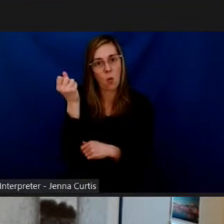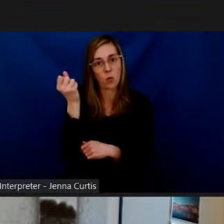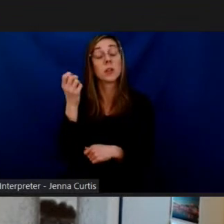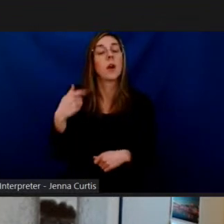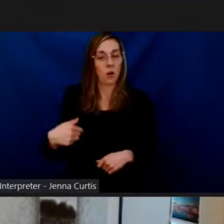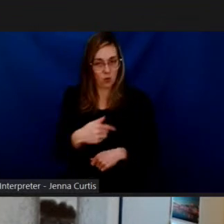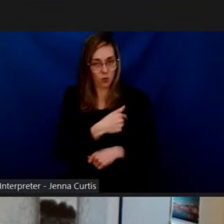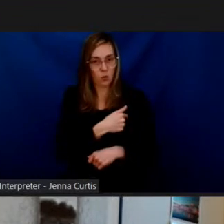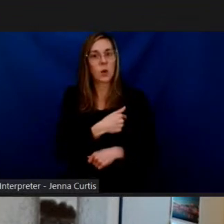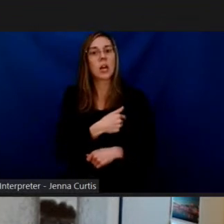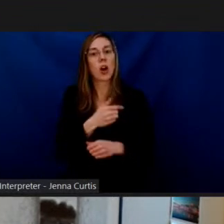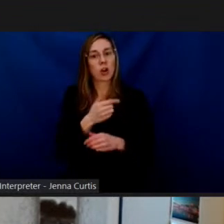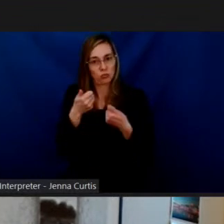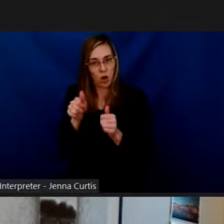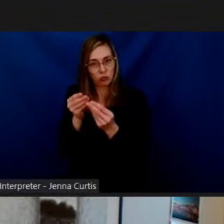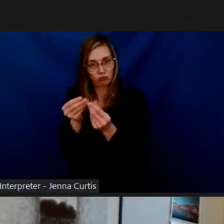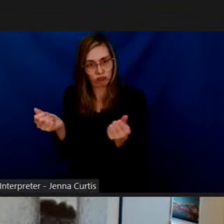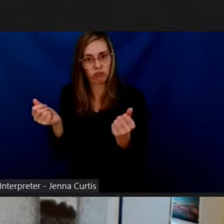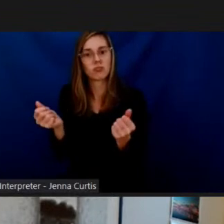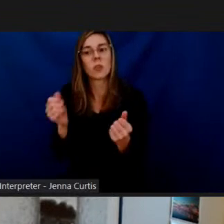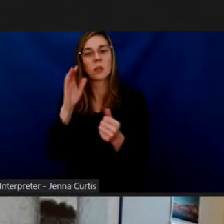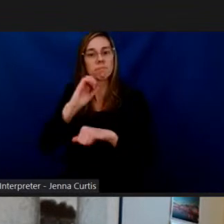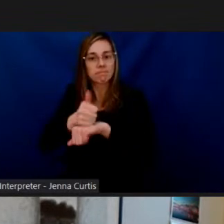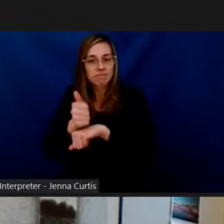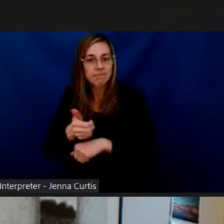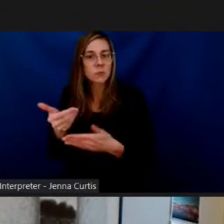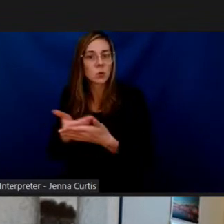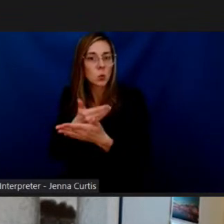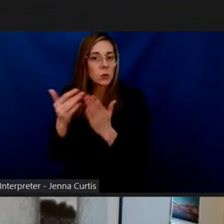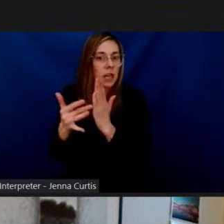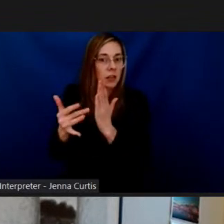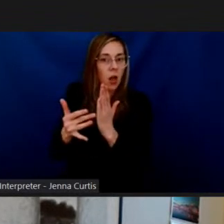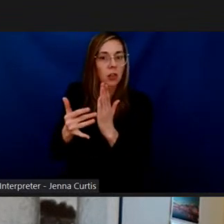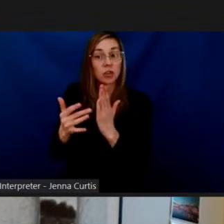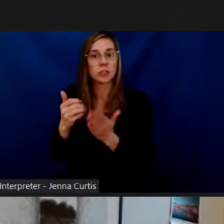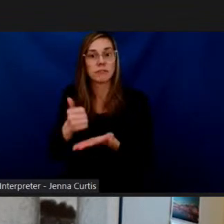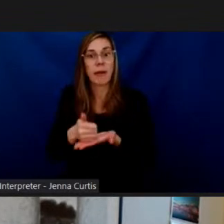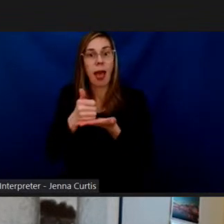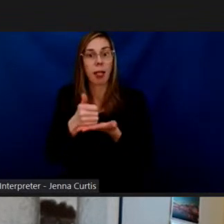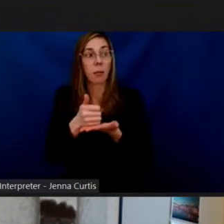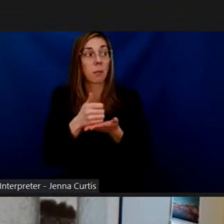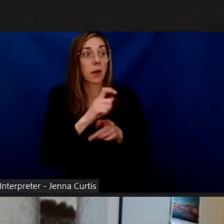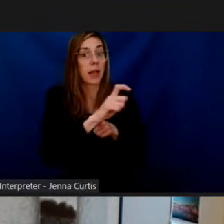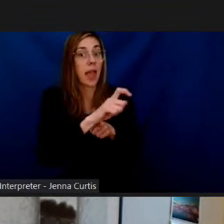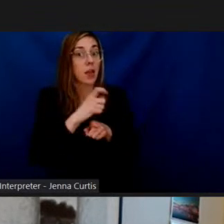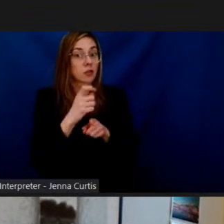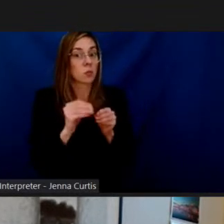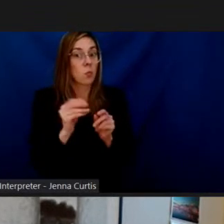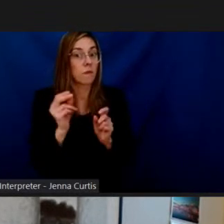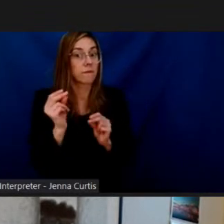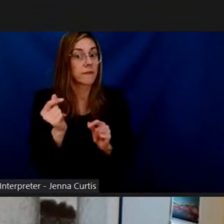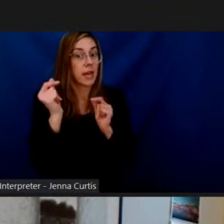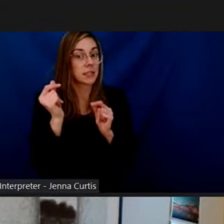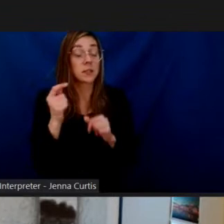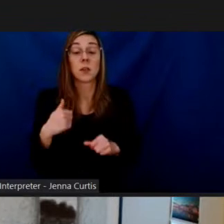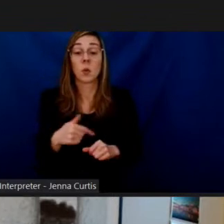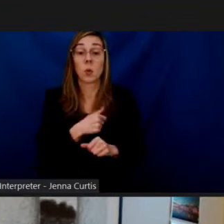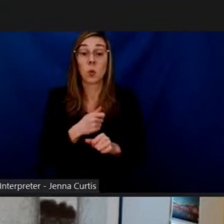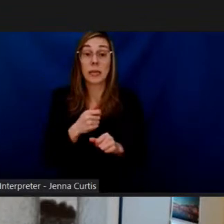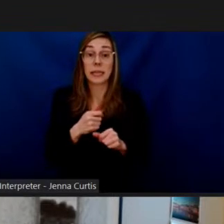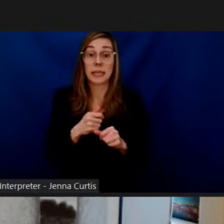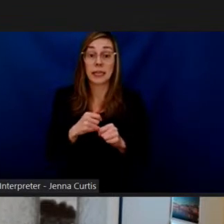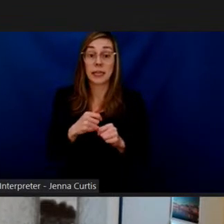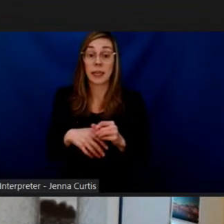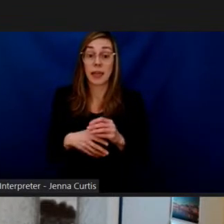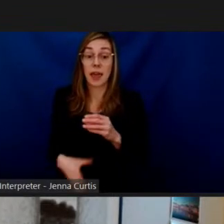new technologies that help us answer the phones more quickly. We have expanded our 311 non-emergency